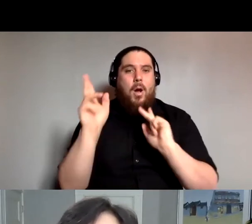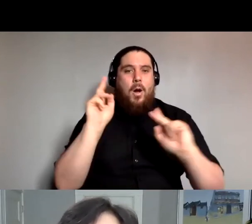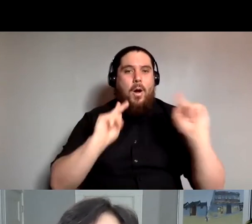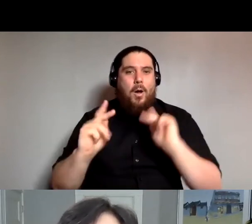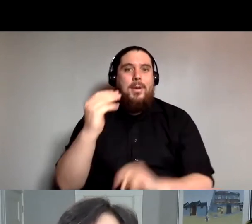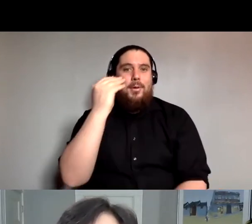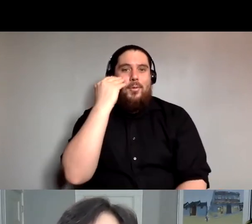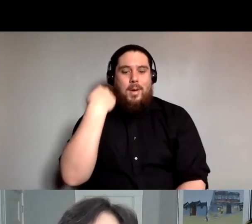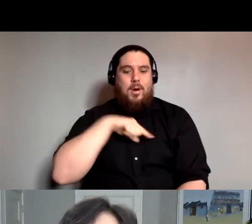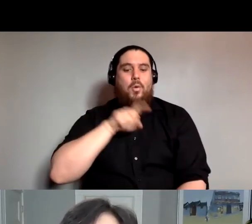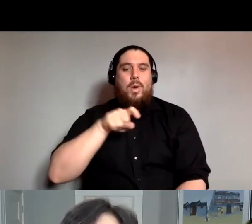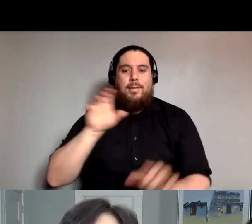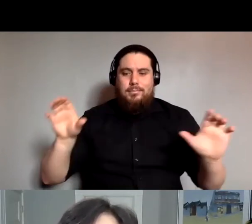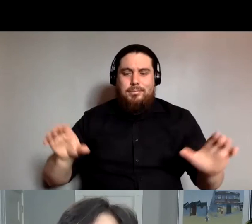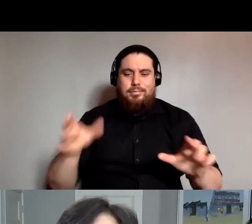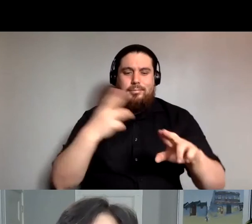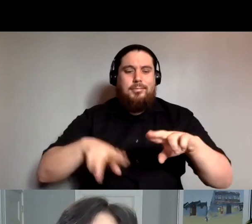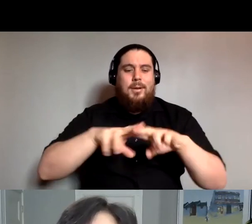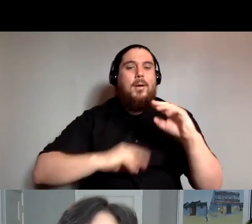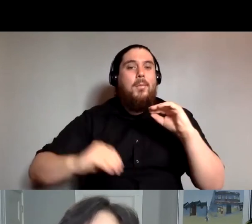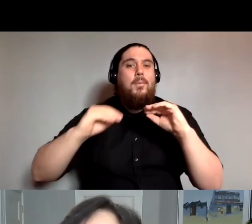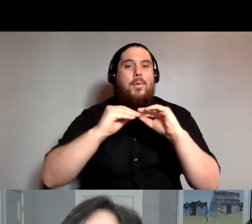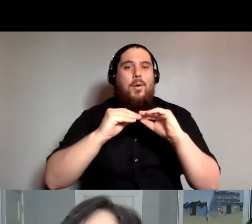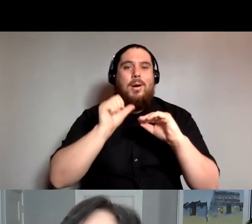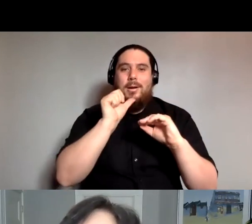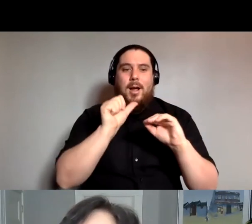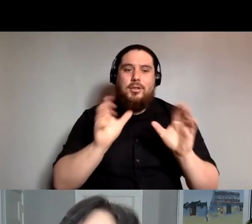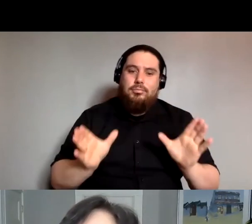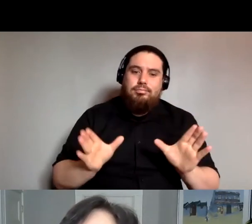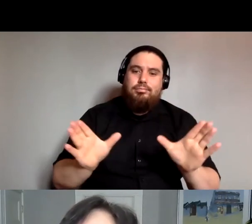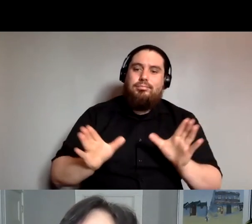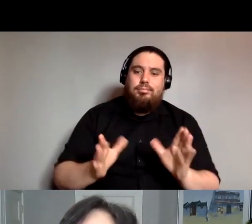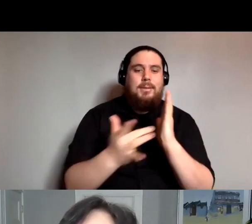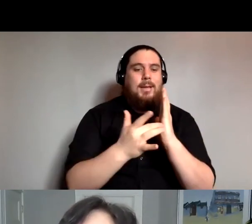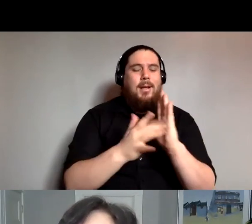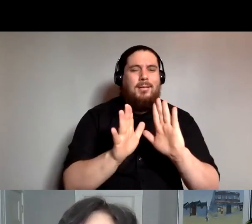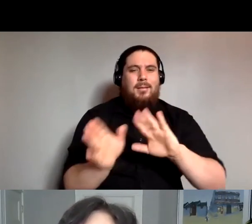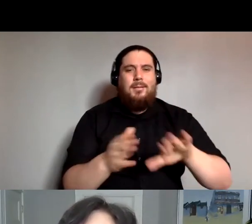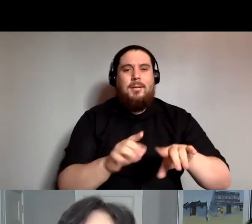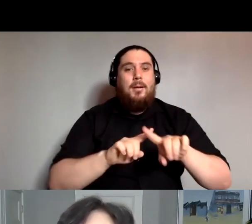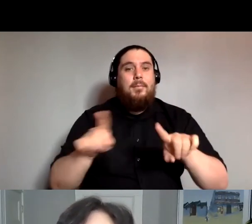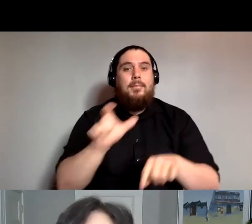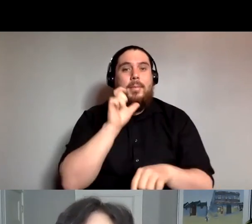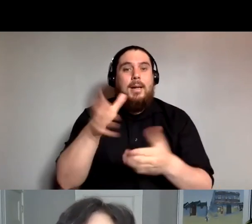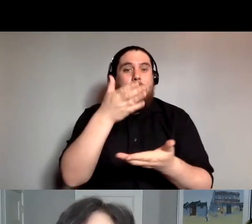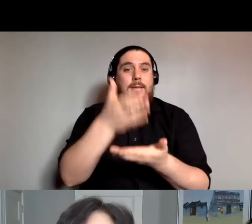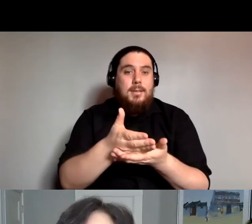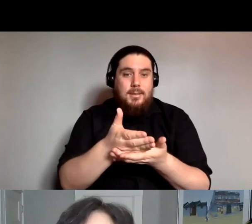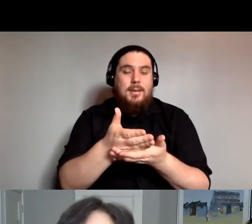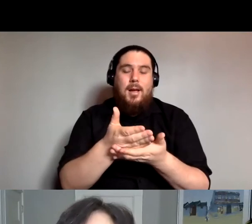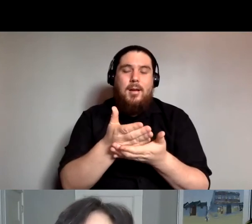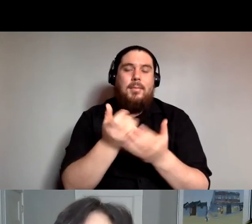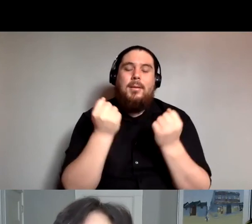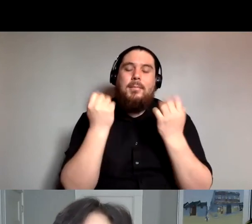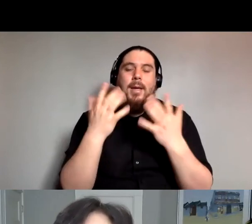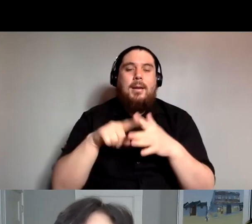to do a lot more than just pushing this technology out. But that does not stop, of course, a lot of the startup and trying